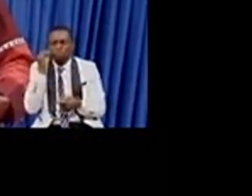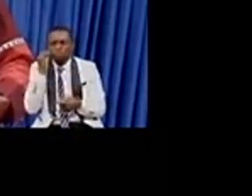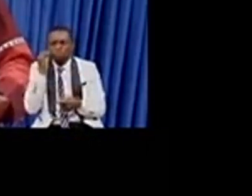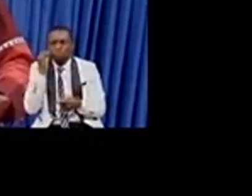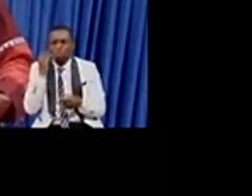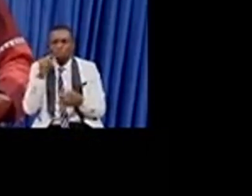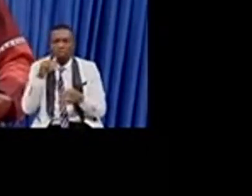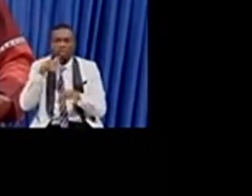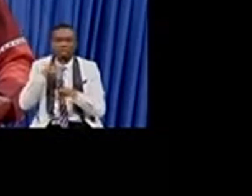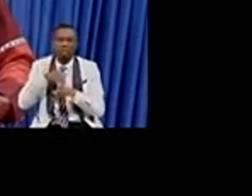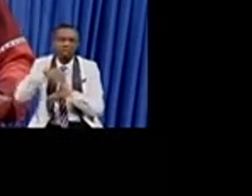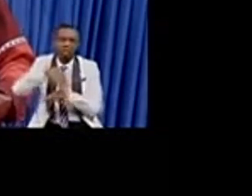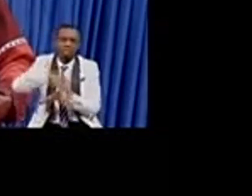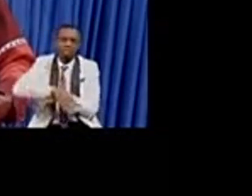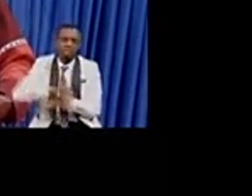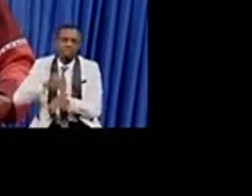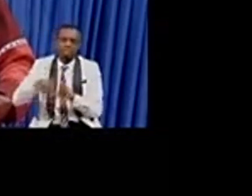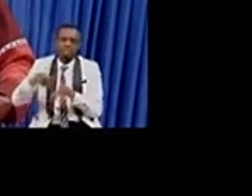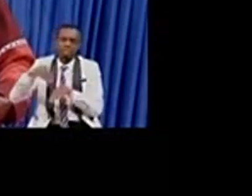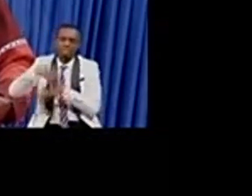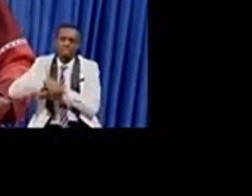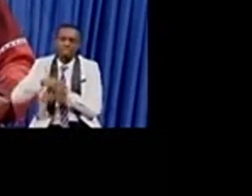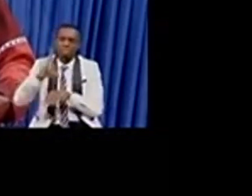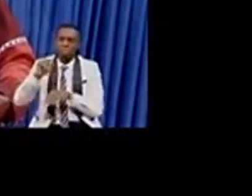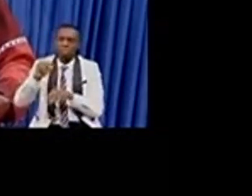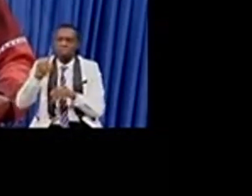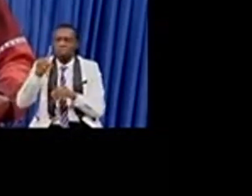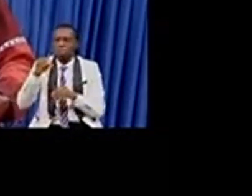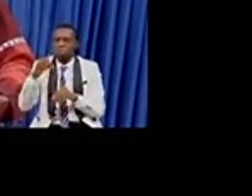campground. In the night, none of them wept.